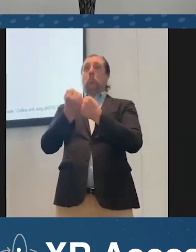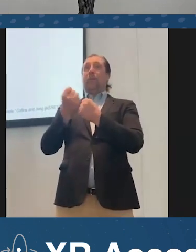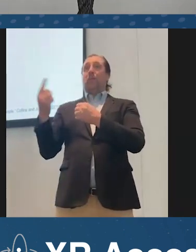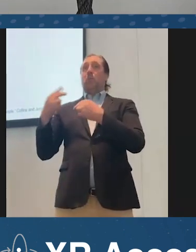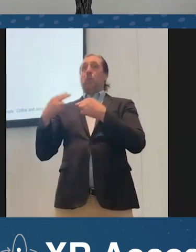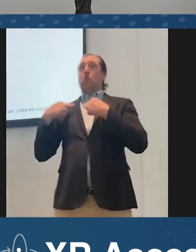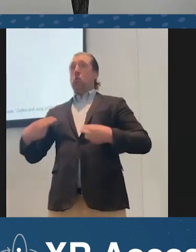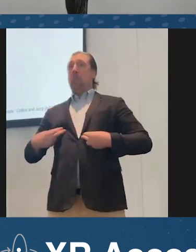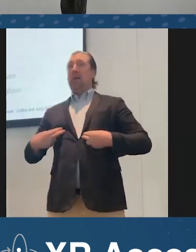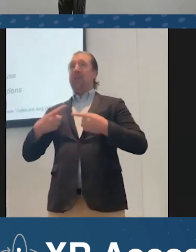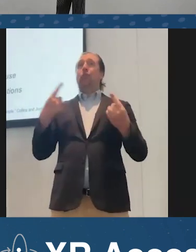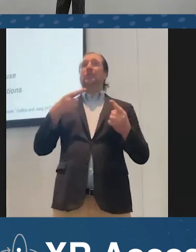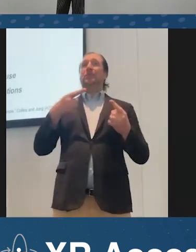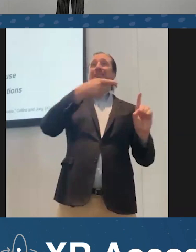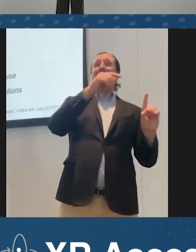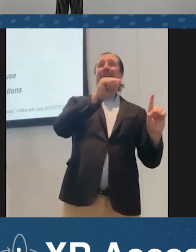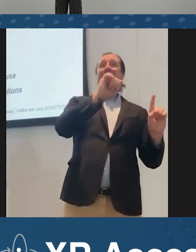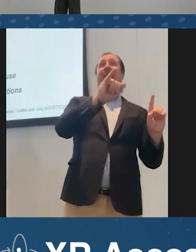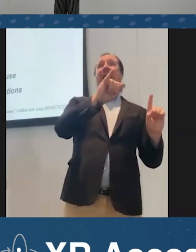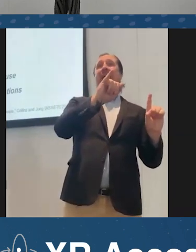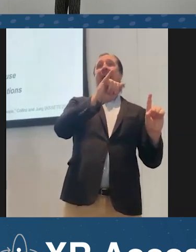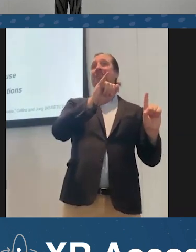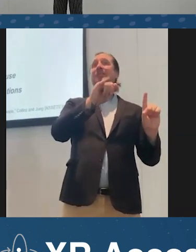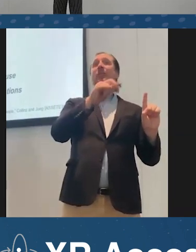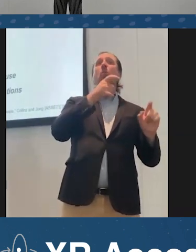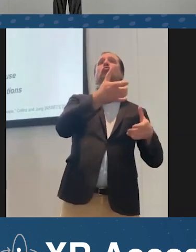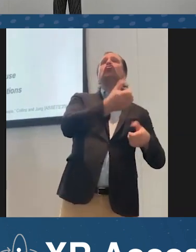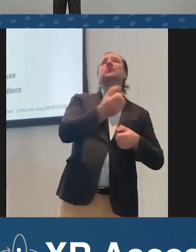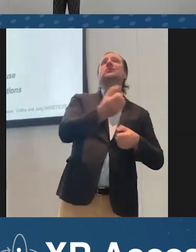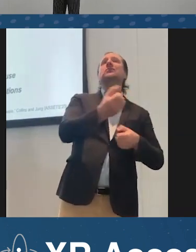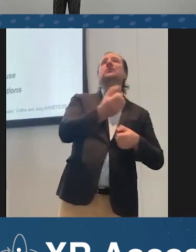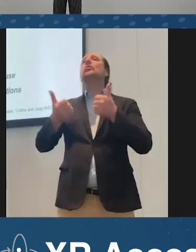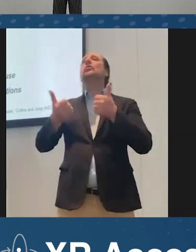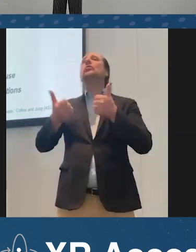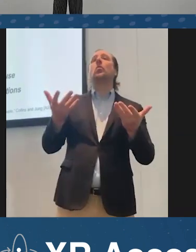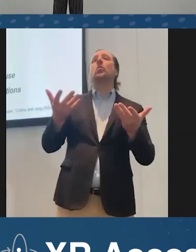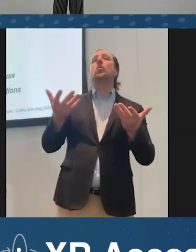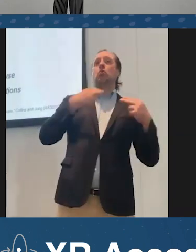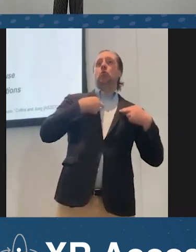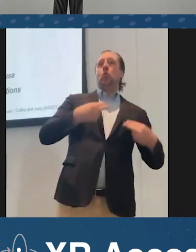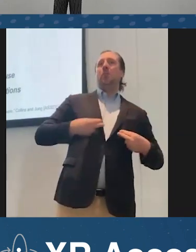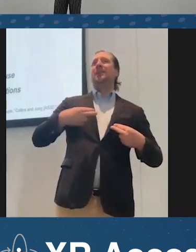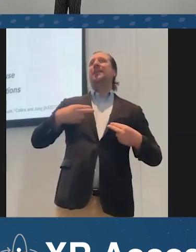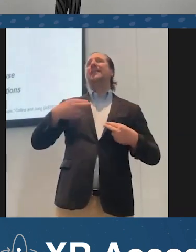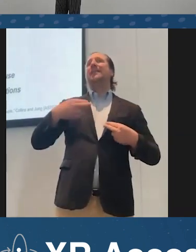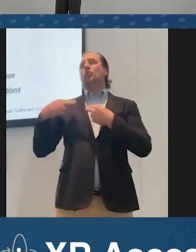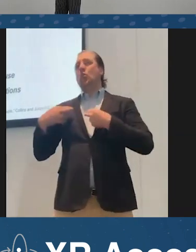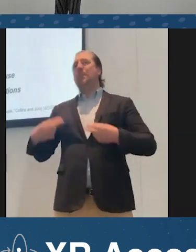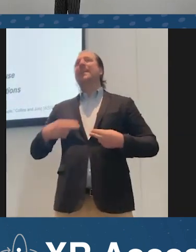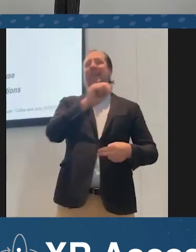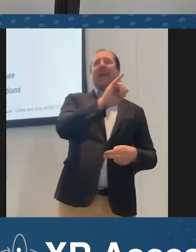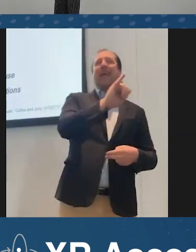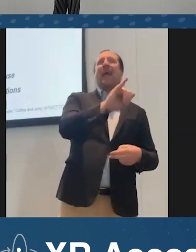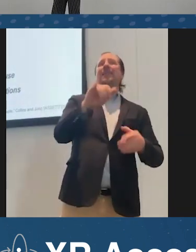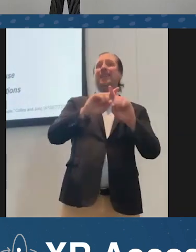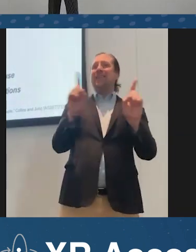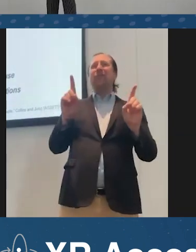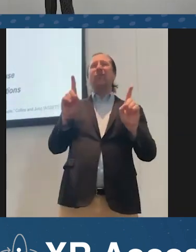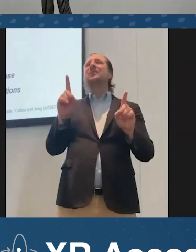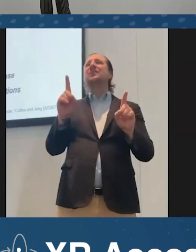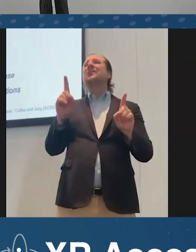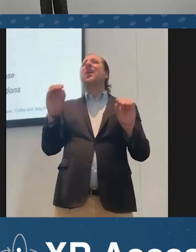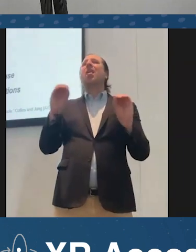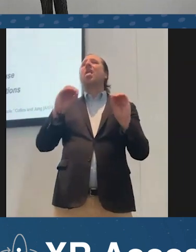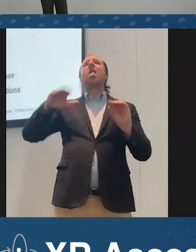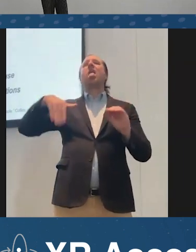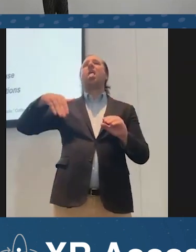human. Yet, despite these really clear human-powered and AI-powered differences, no one has explored how blind